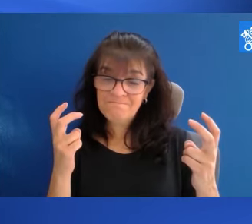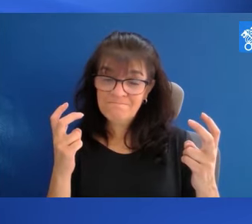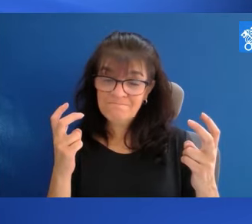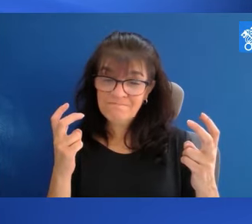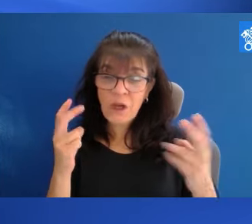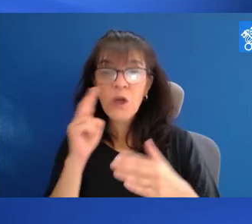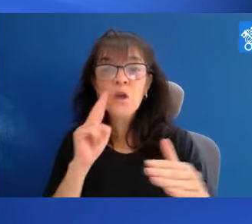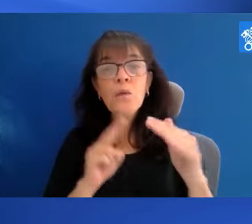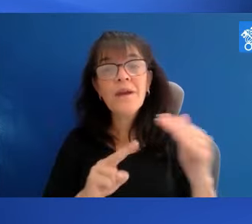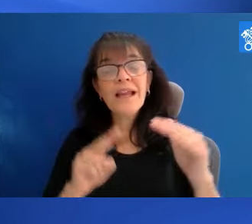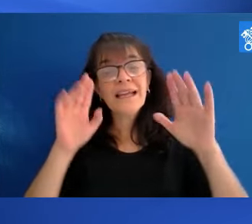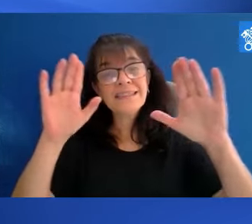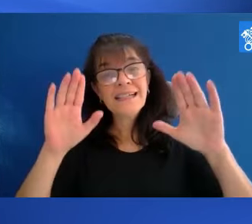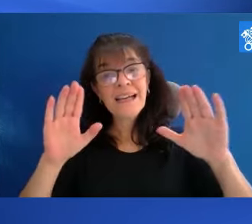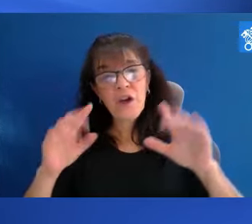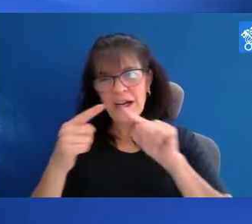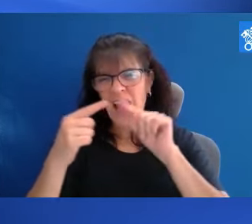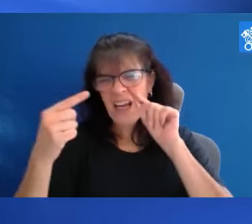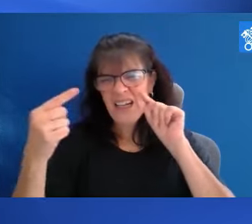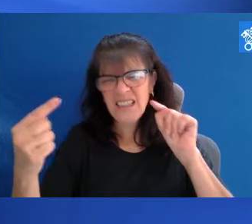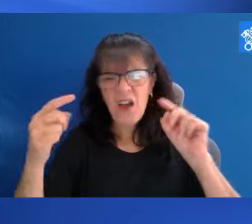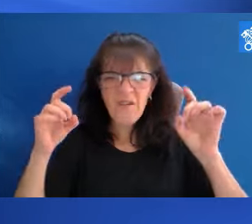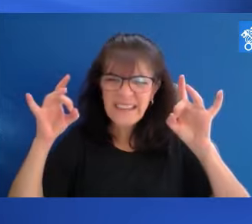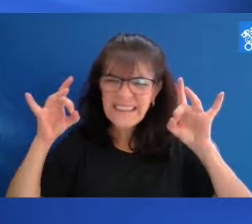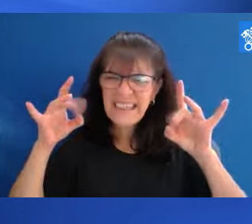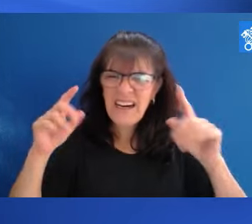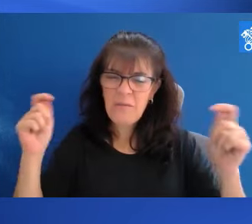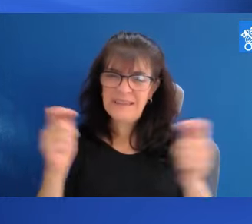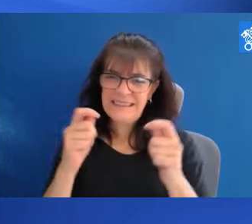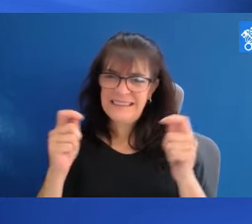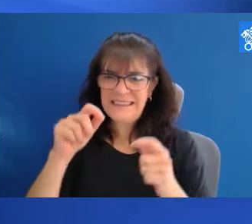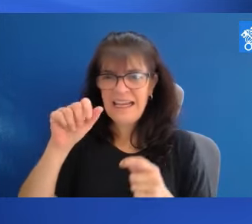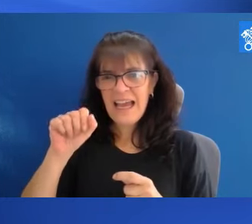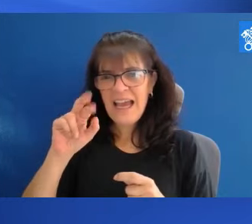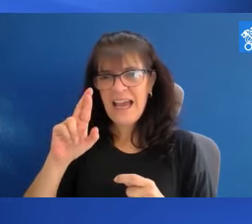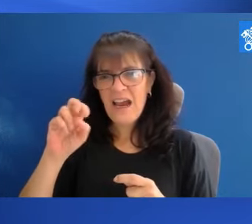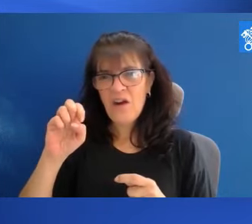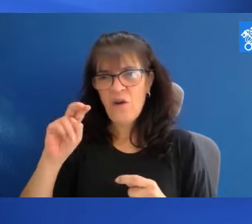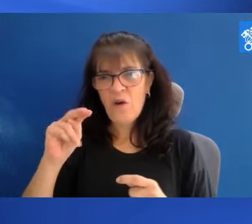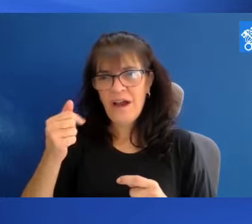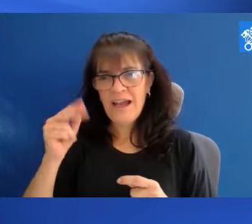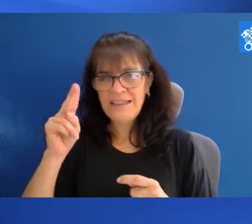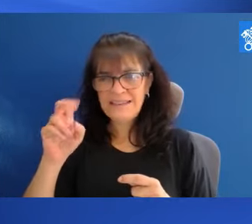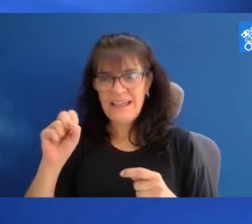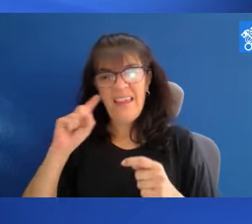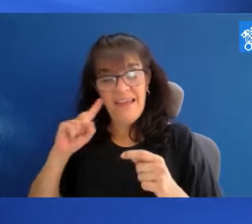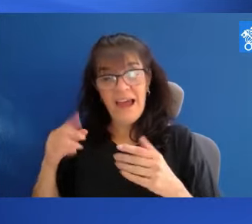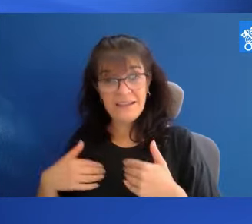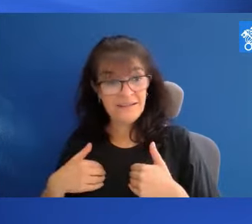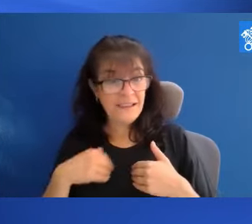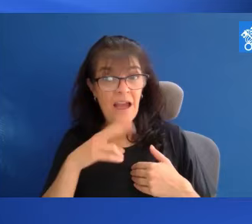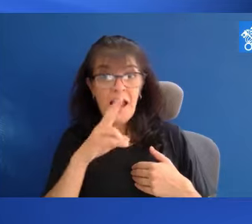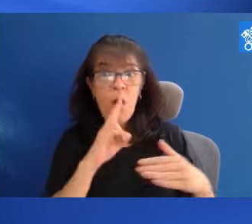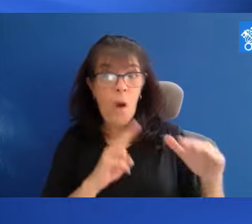humility is the greatest antagonist of the most mortal of sins, namely arrogance. And he added that it is the gateway to all the other virtues, saying